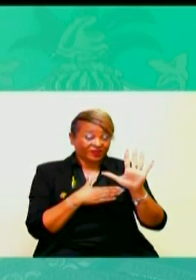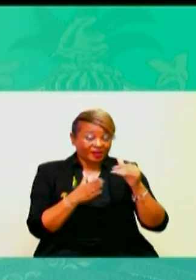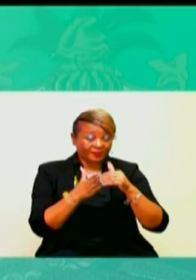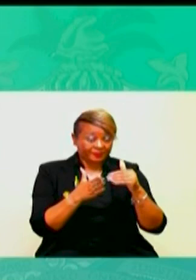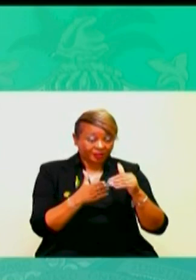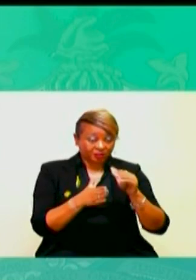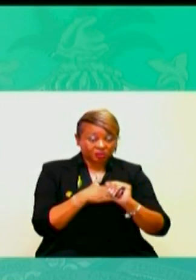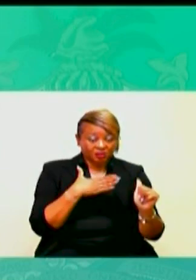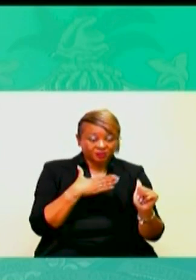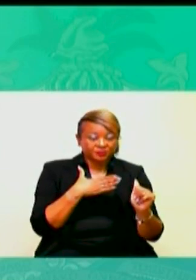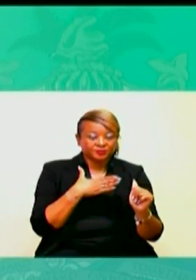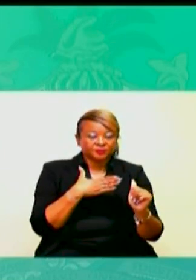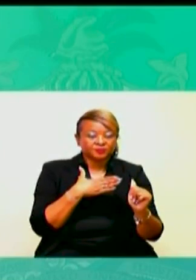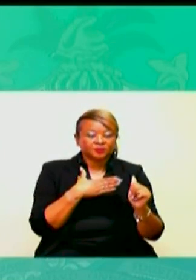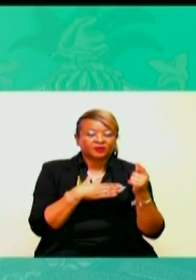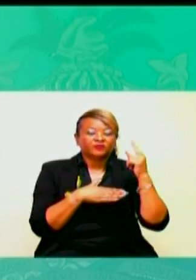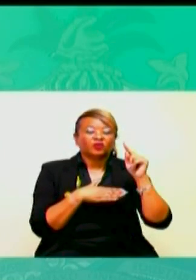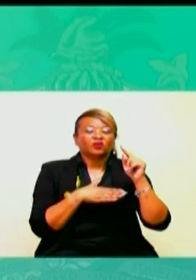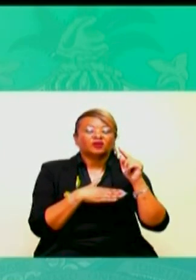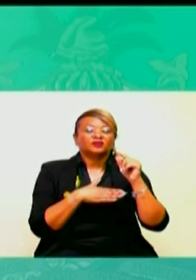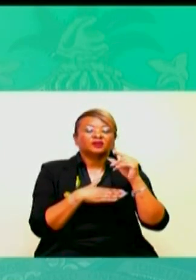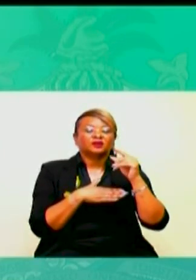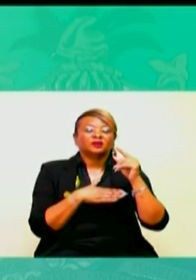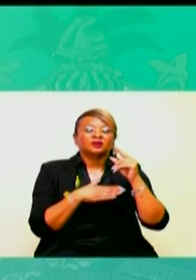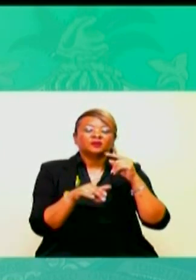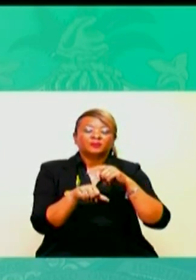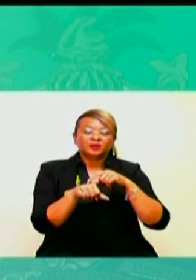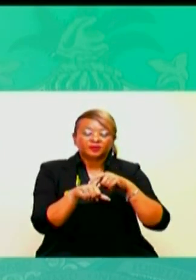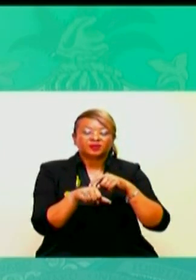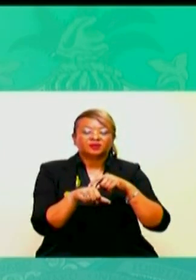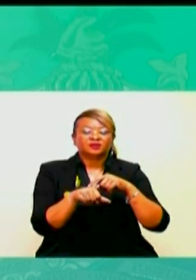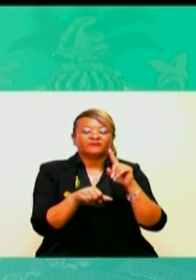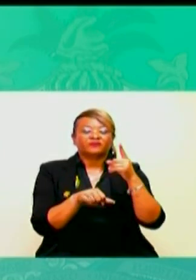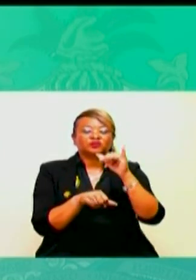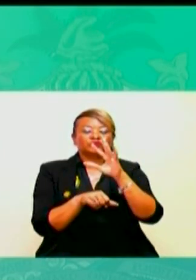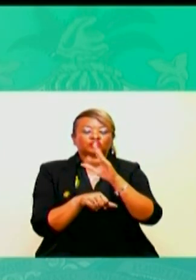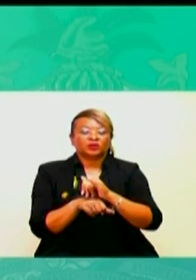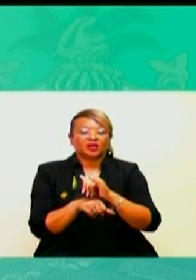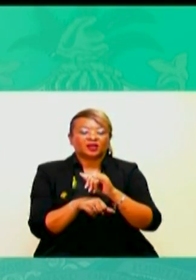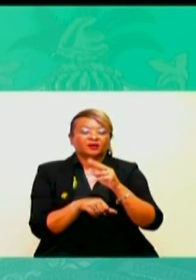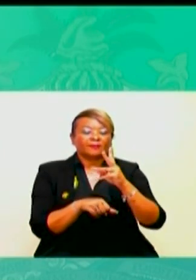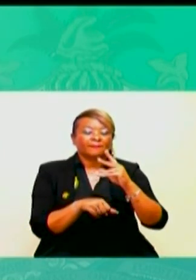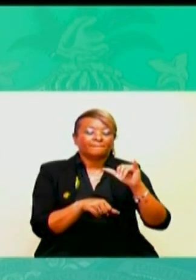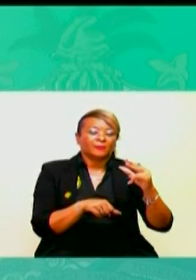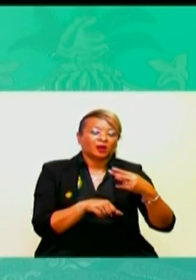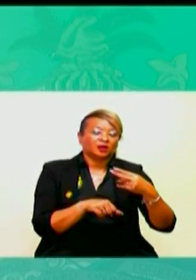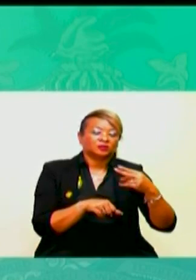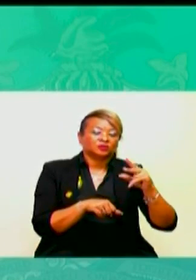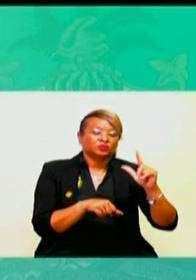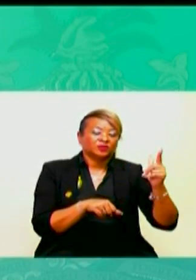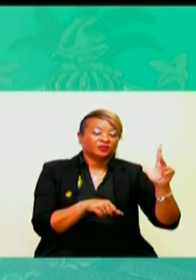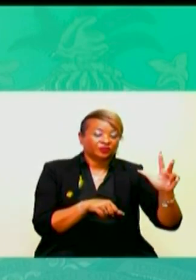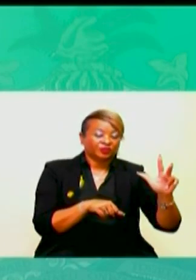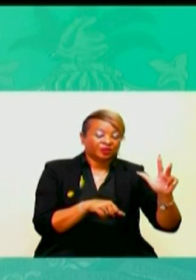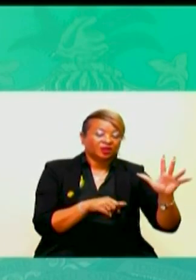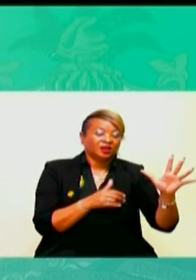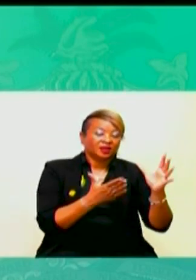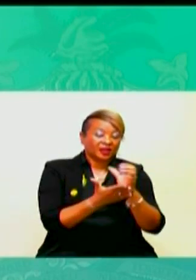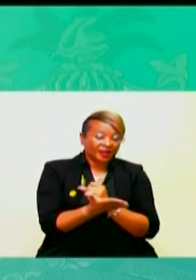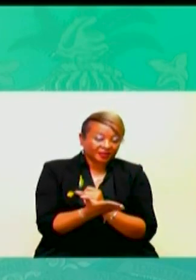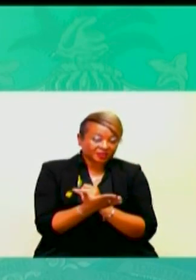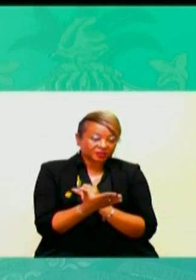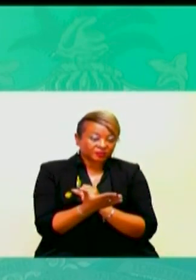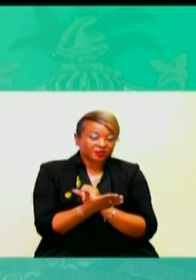Madam Speaker. For the fiscal period, the 1st of July to March 2023, the revenue collected